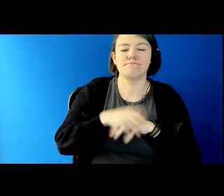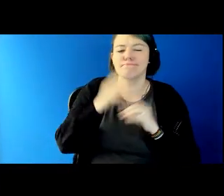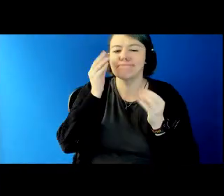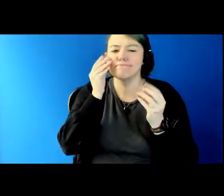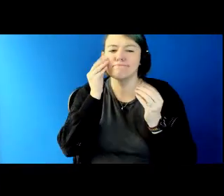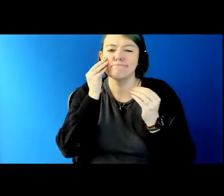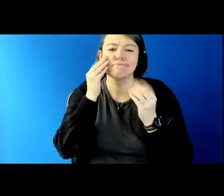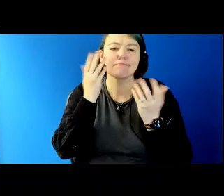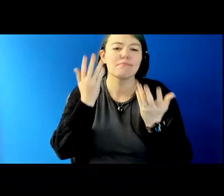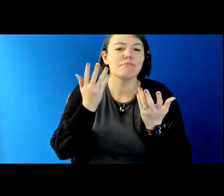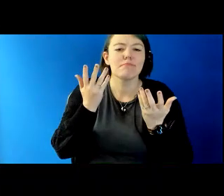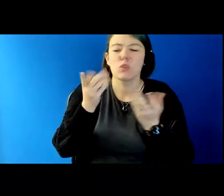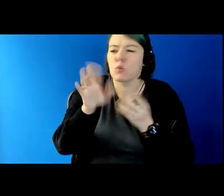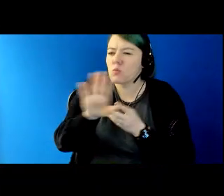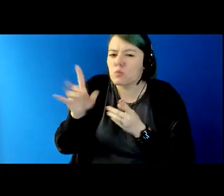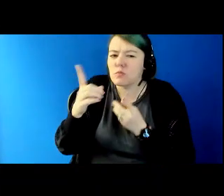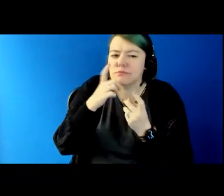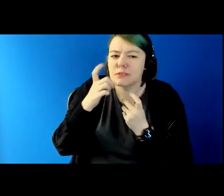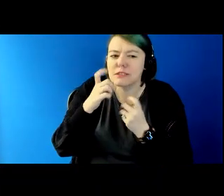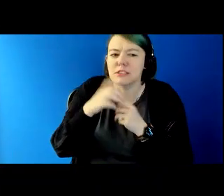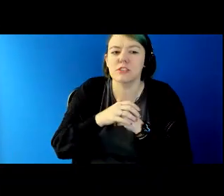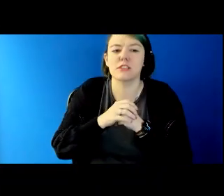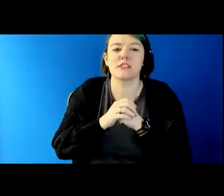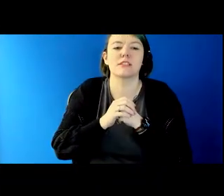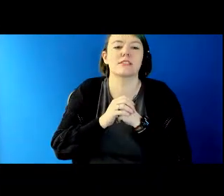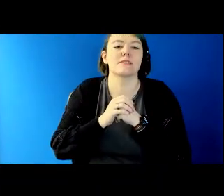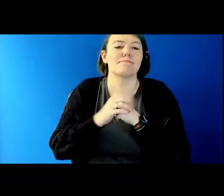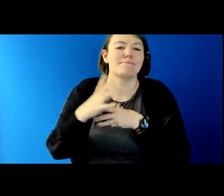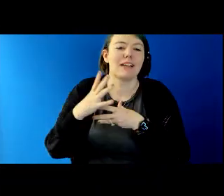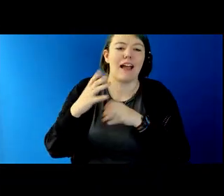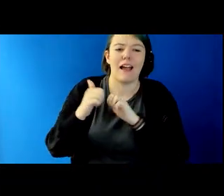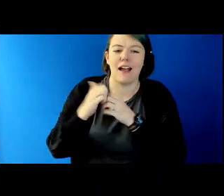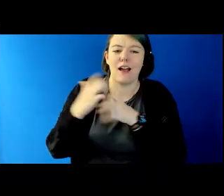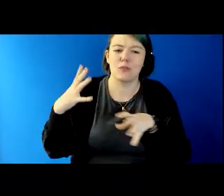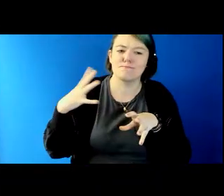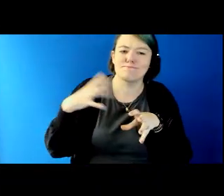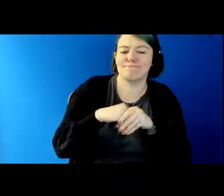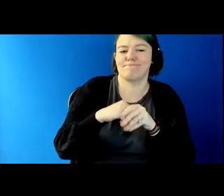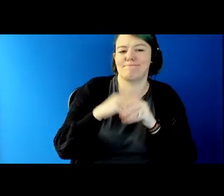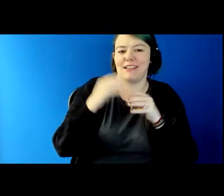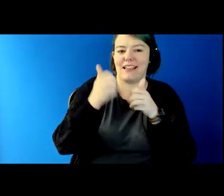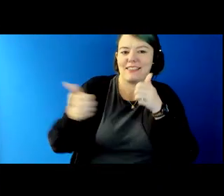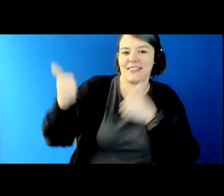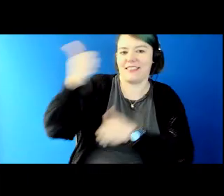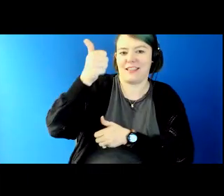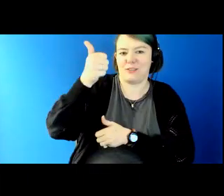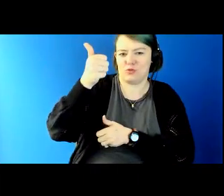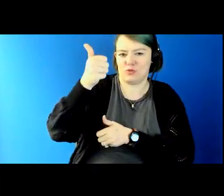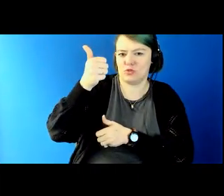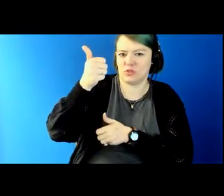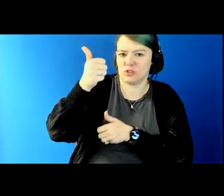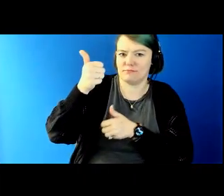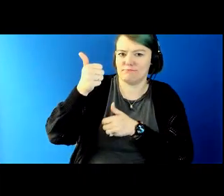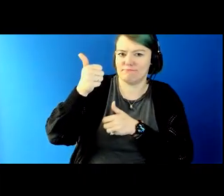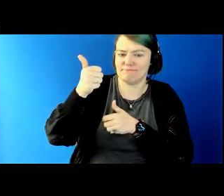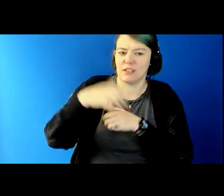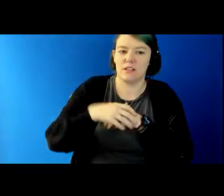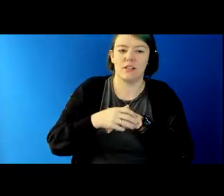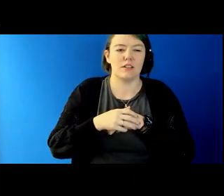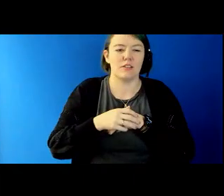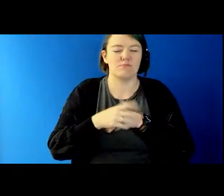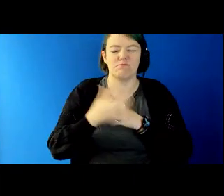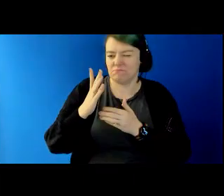read and answer just a few pre-submitted questions that we've received. The first one is, how can one champion accessibility